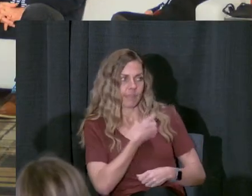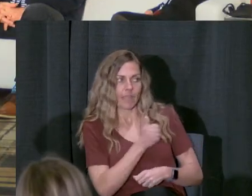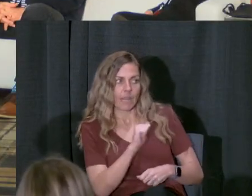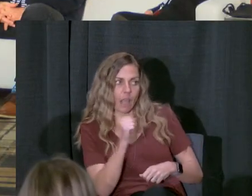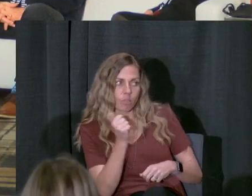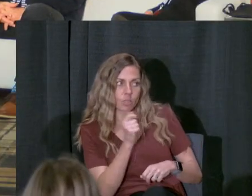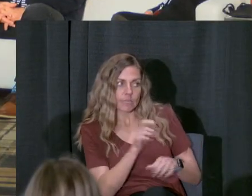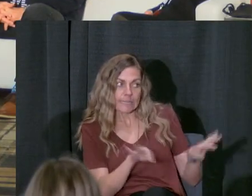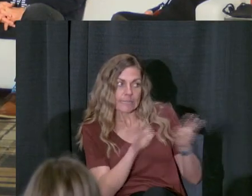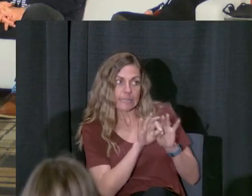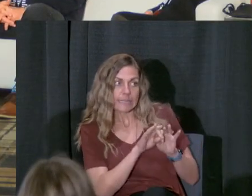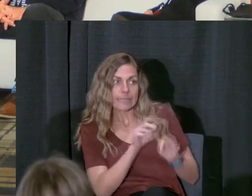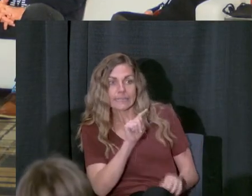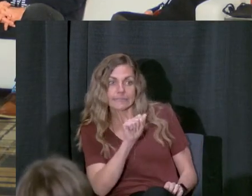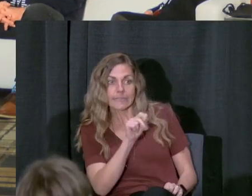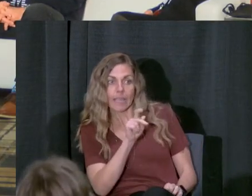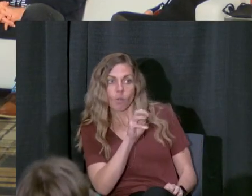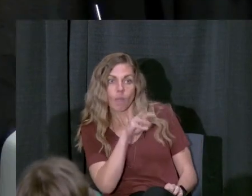the show?